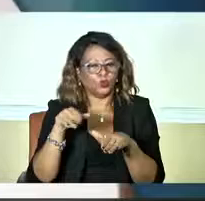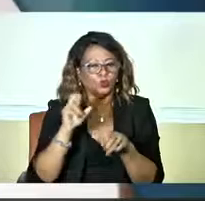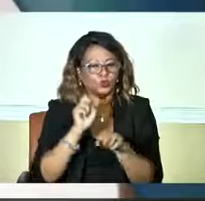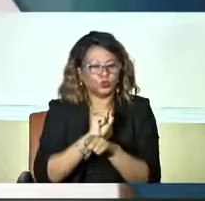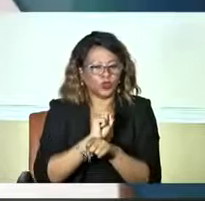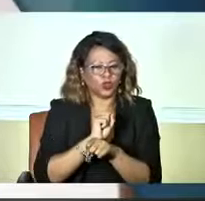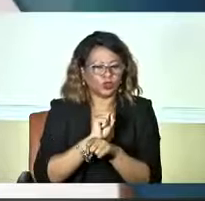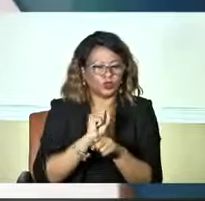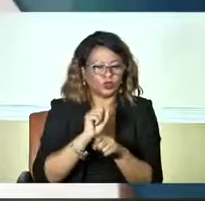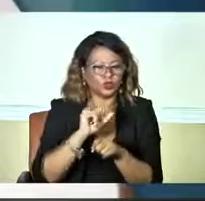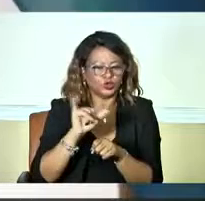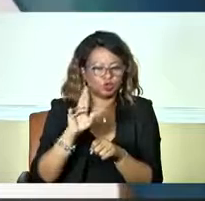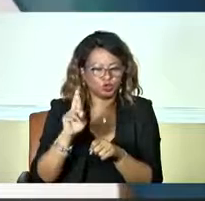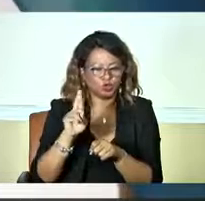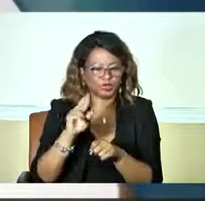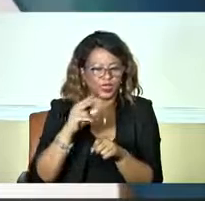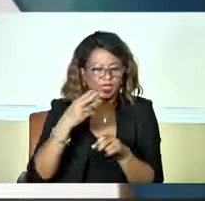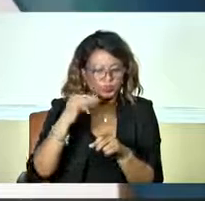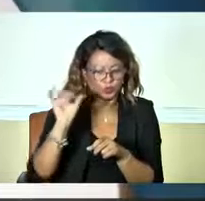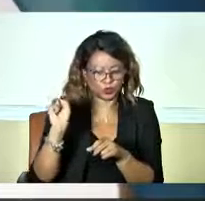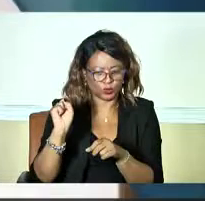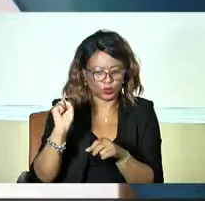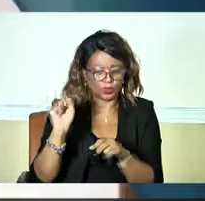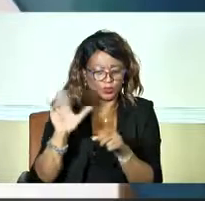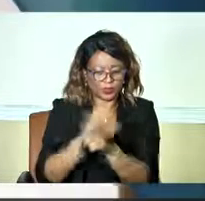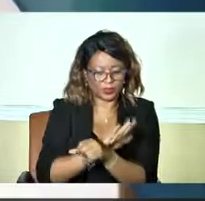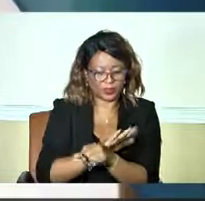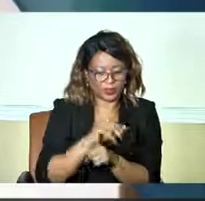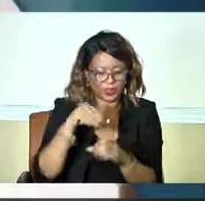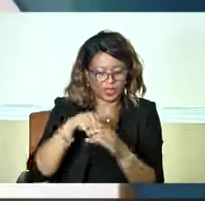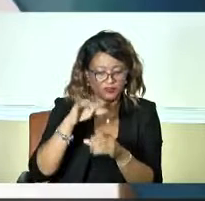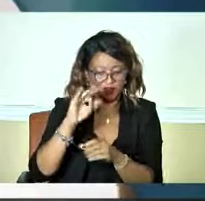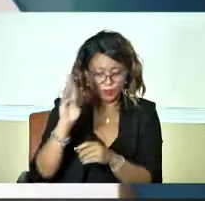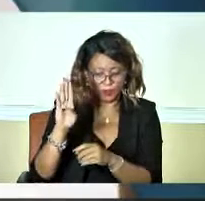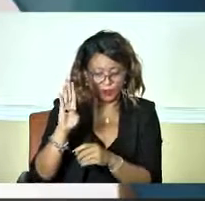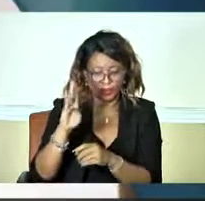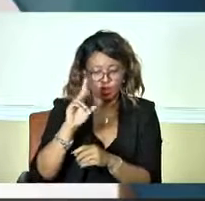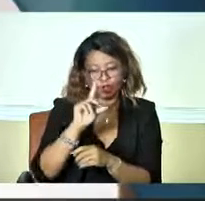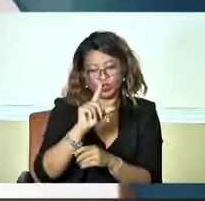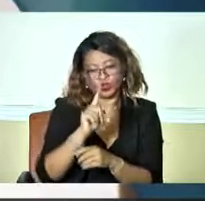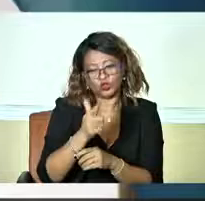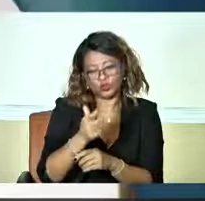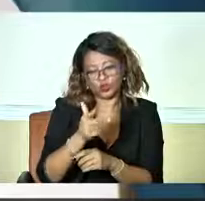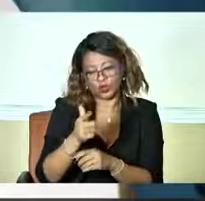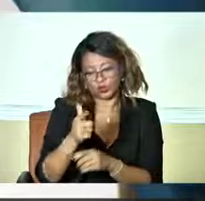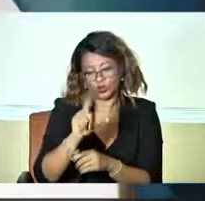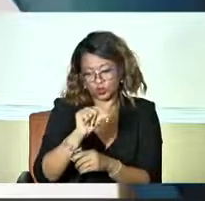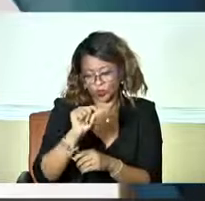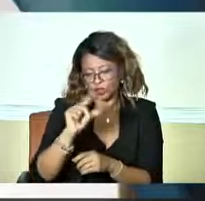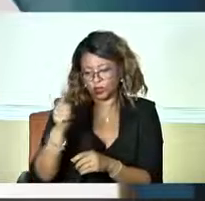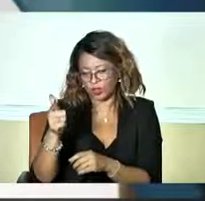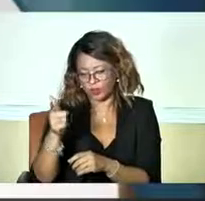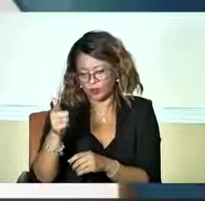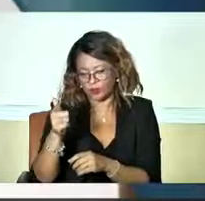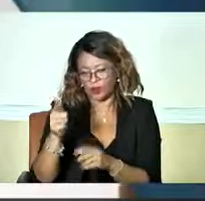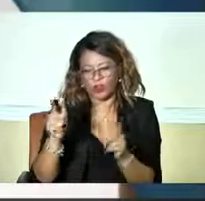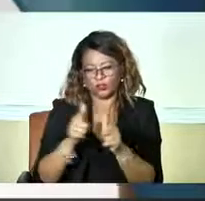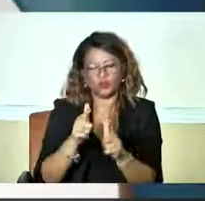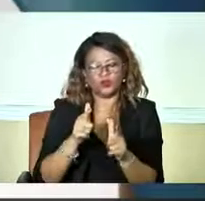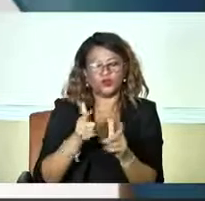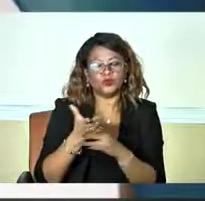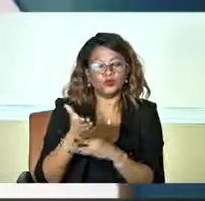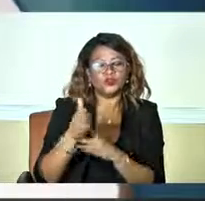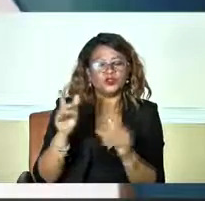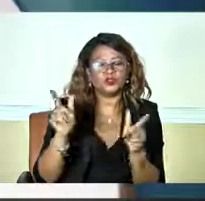School also is expected to be completed in February of 2021. Through the Small Home Repair